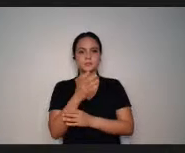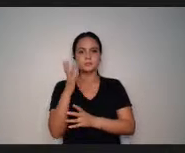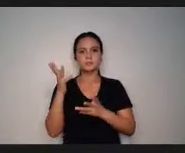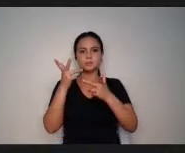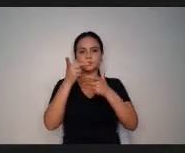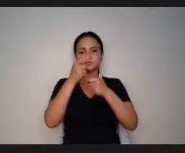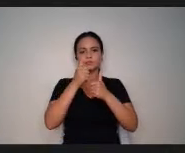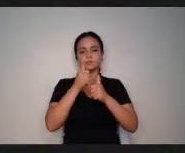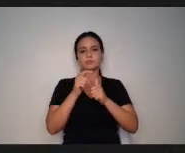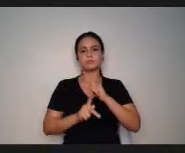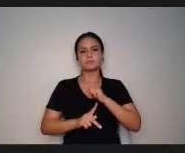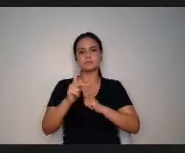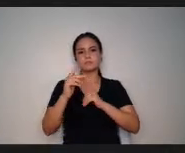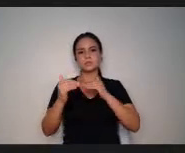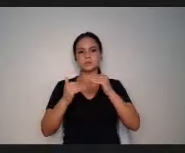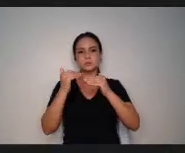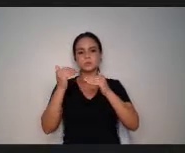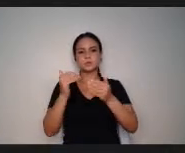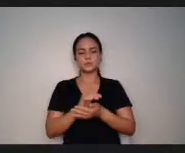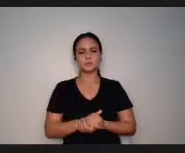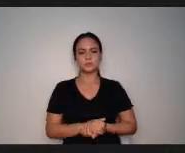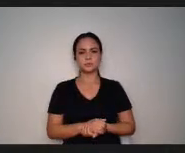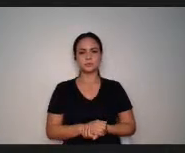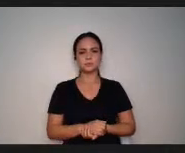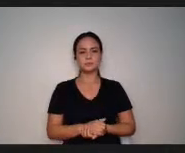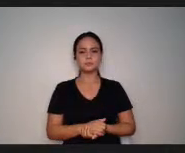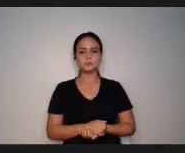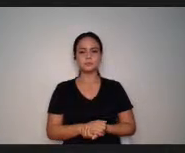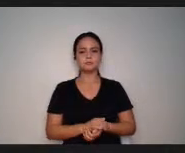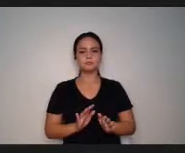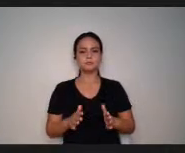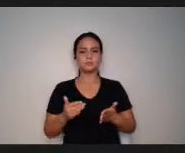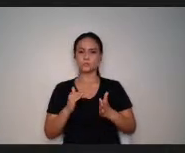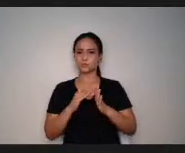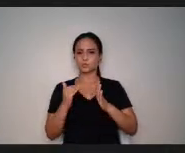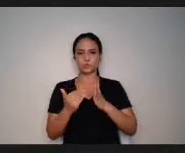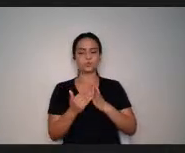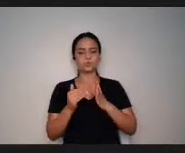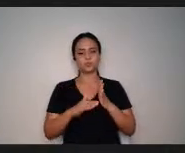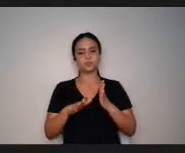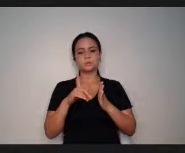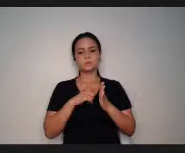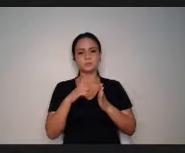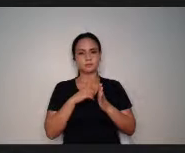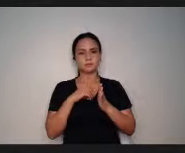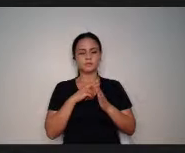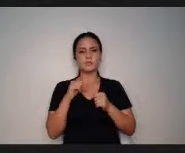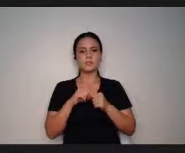sustainability, integration of all these factors in the workplace.